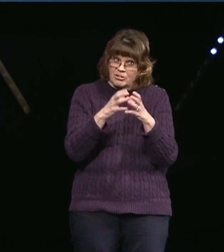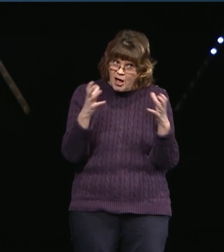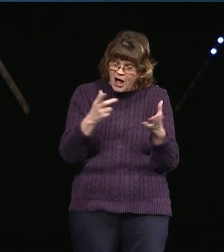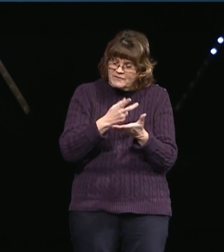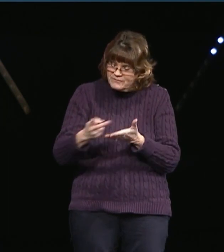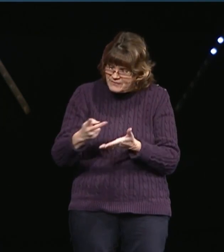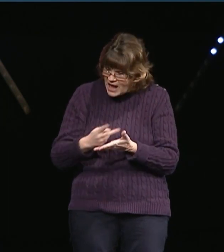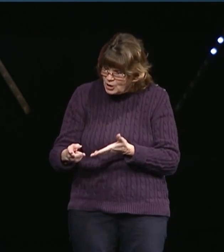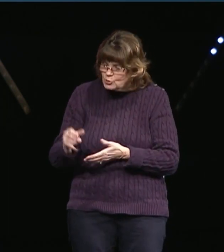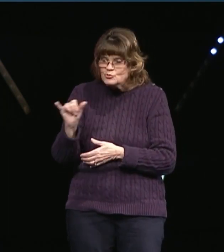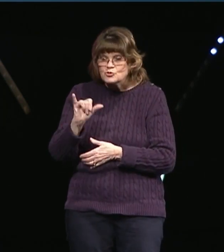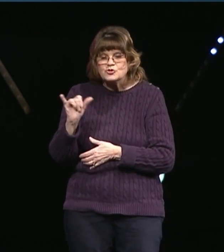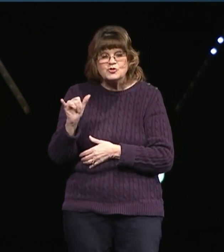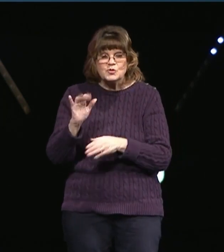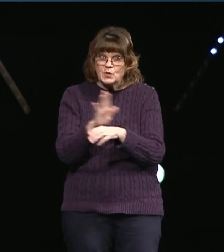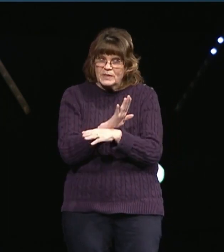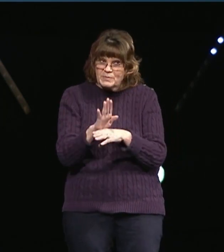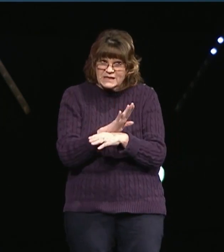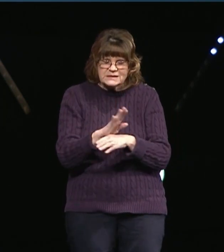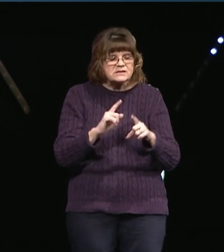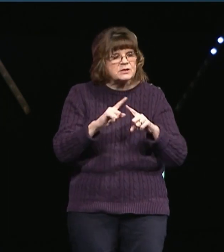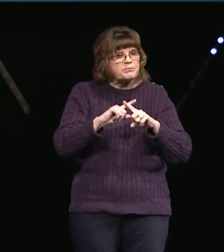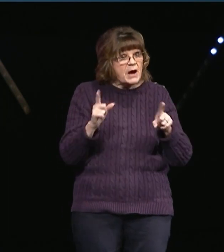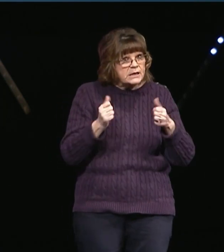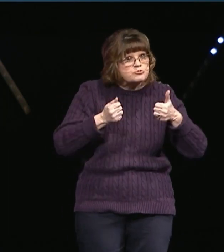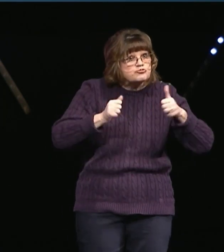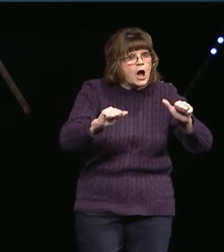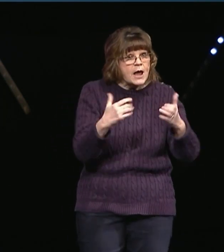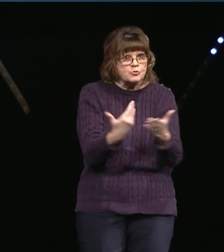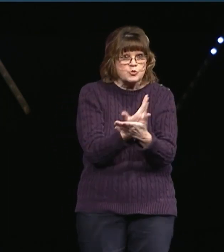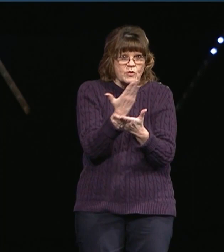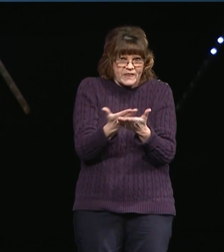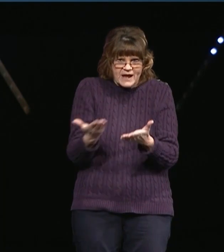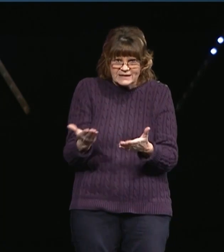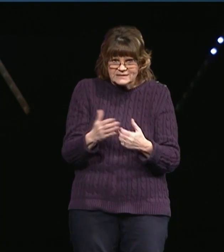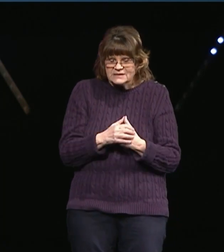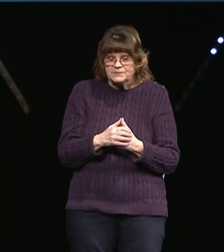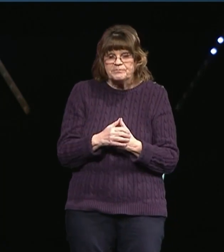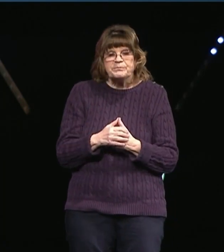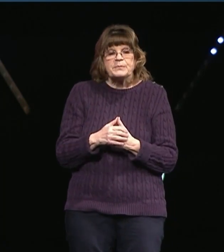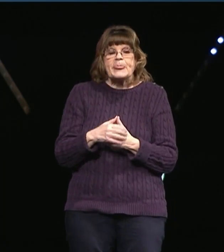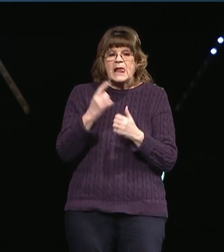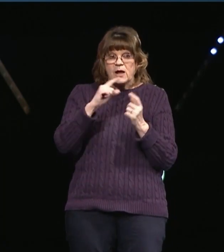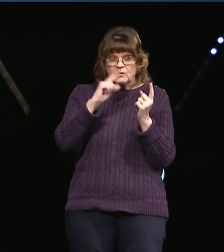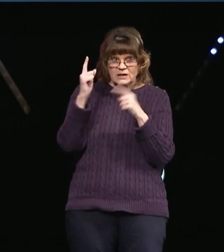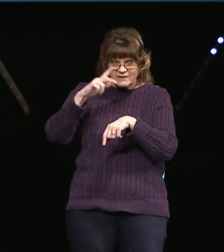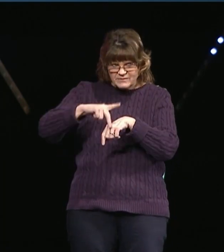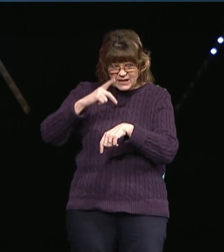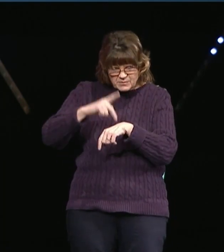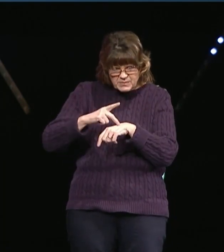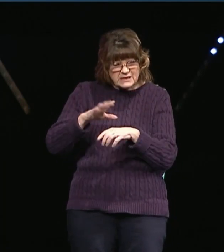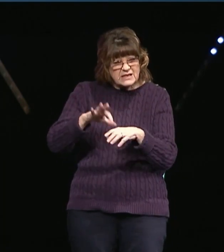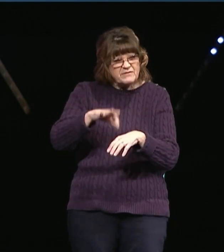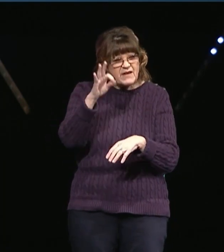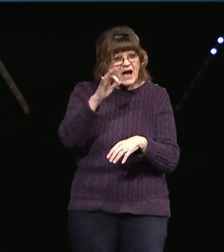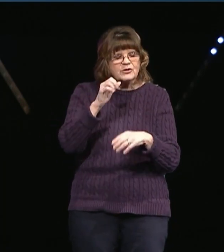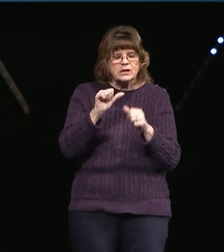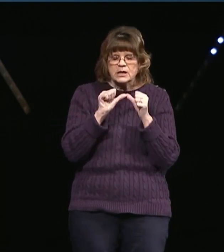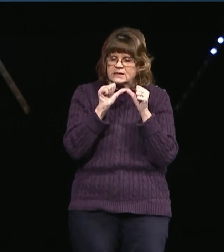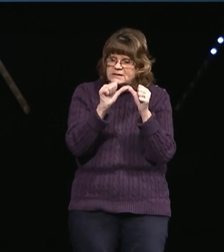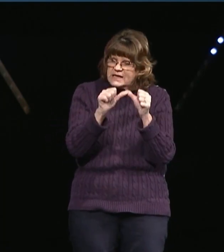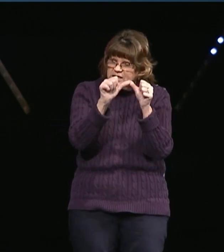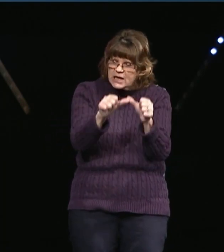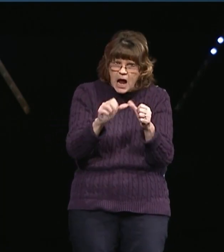the way, but that didn't deter him from trying new things. Once life took him to the Philippines, he found an unending supply